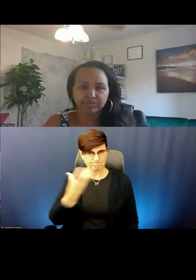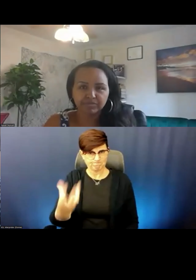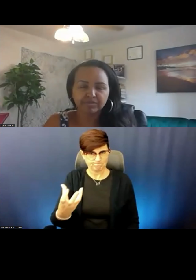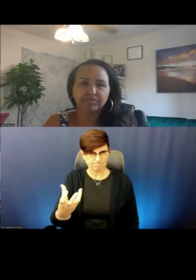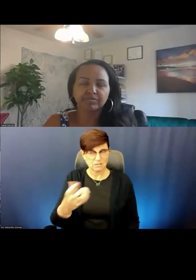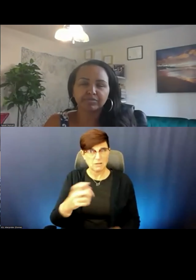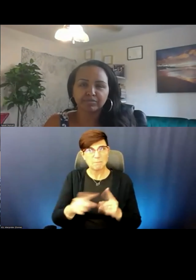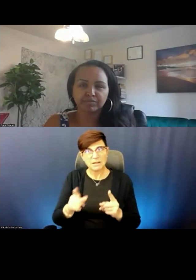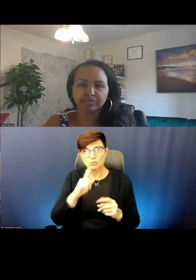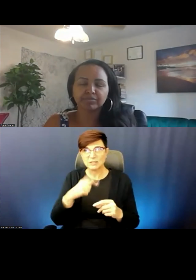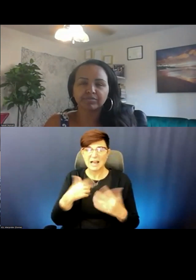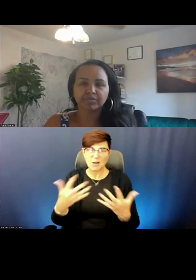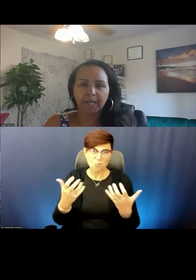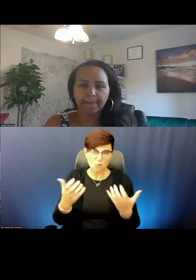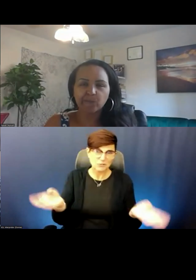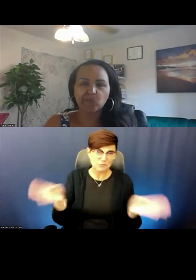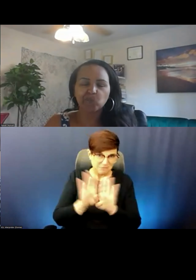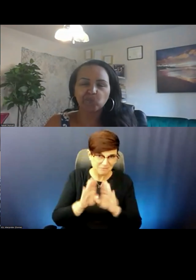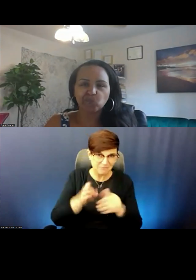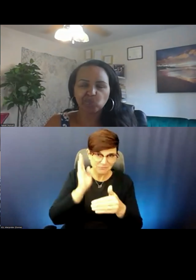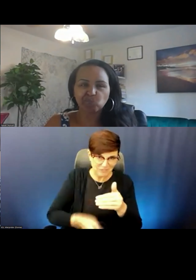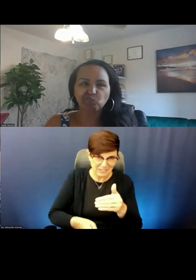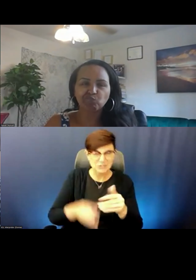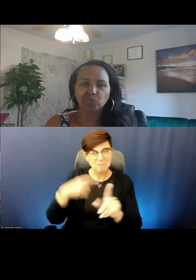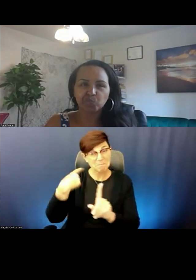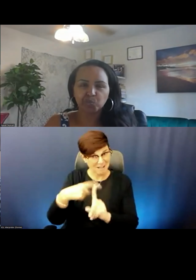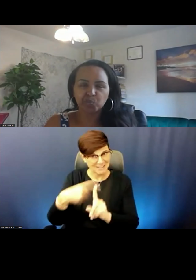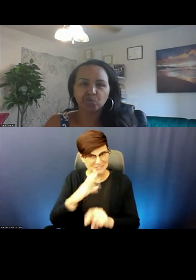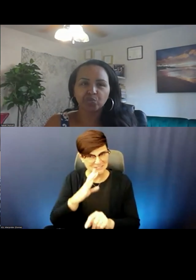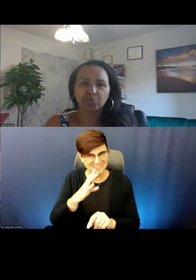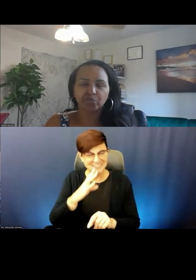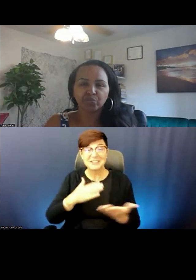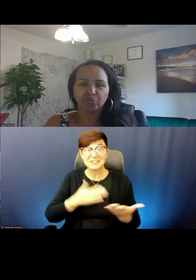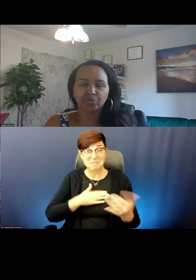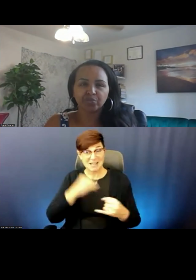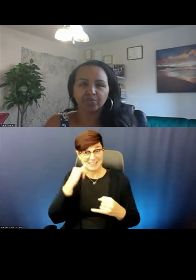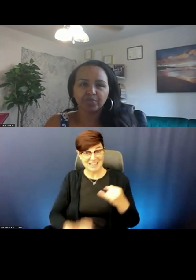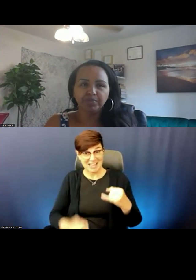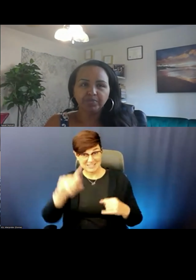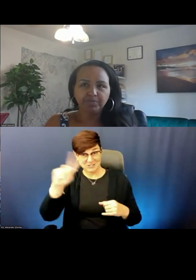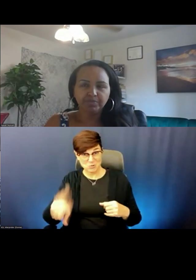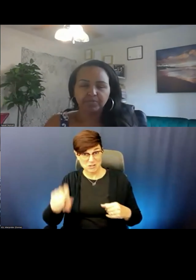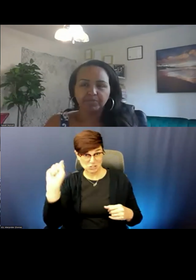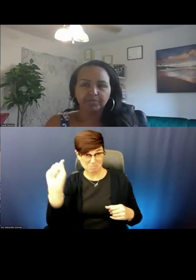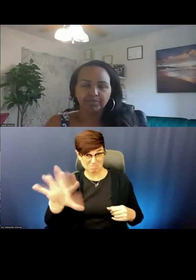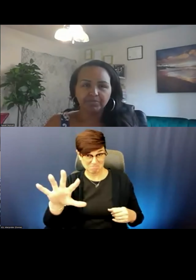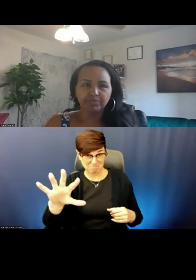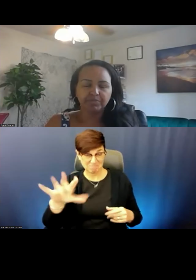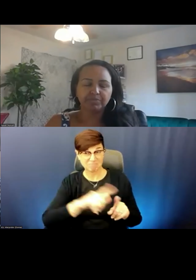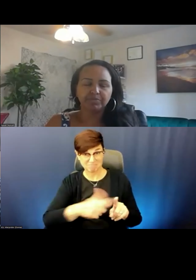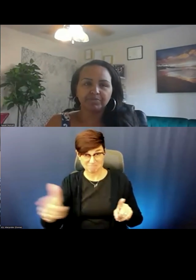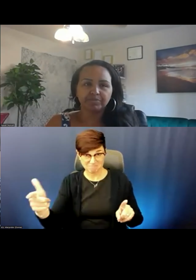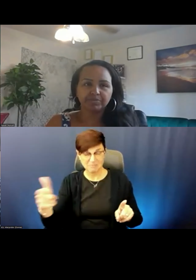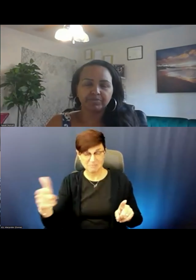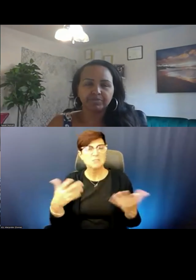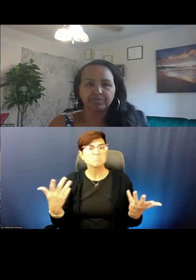more positive note. So I guess my last question for our panelists is really about next steps. Where do we go from here? What